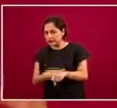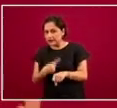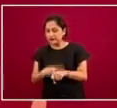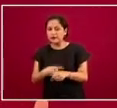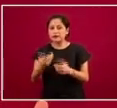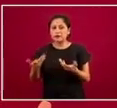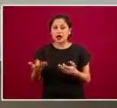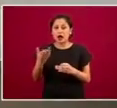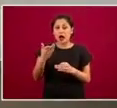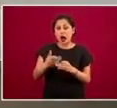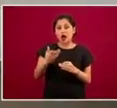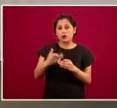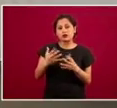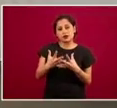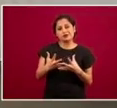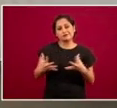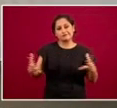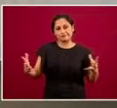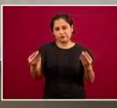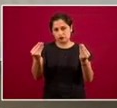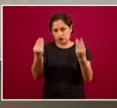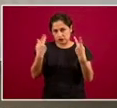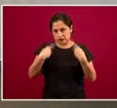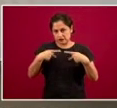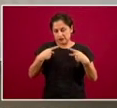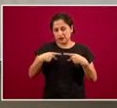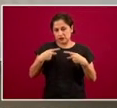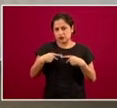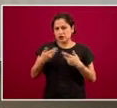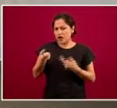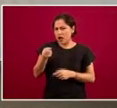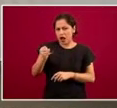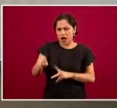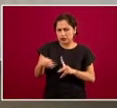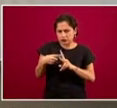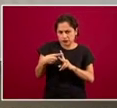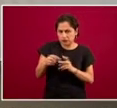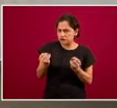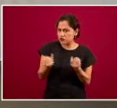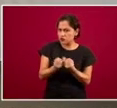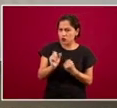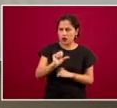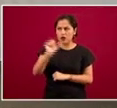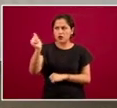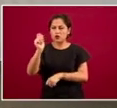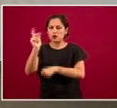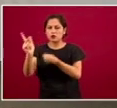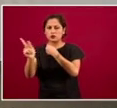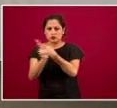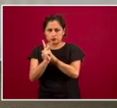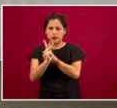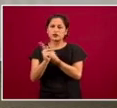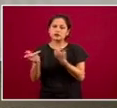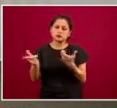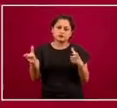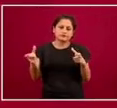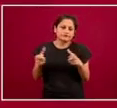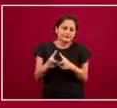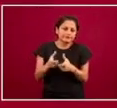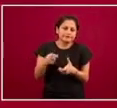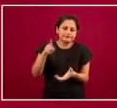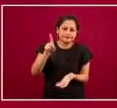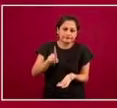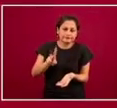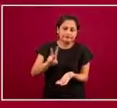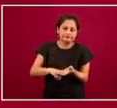comparing the totality of the population, the whole population, which is basically the whole population of Mexico. So for the